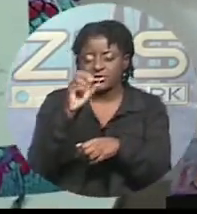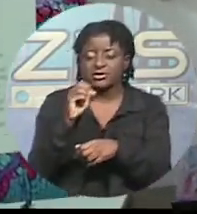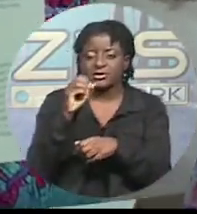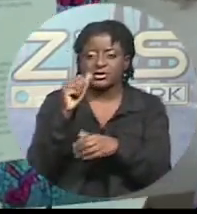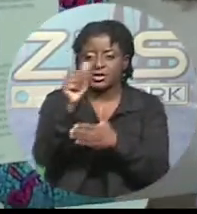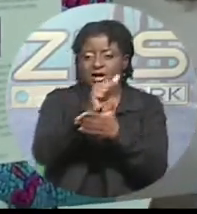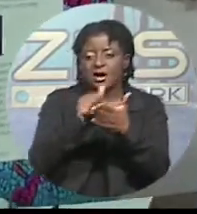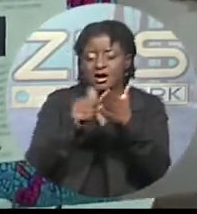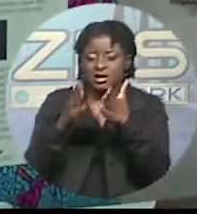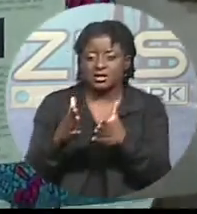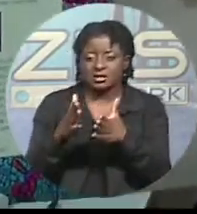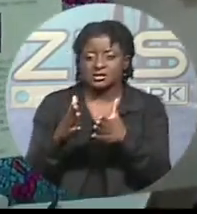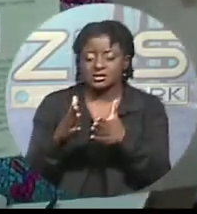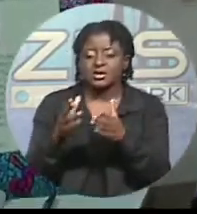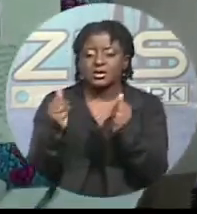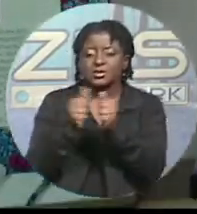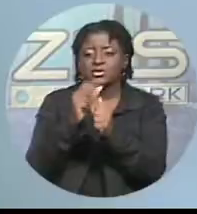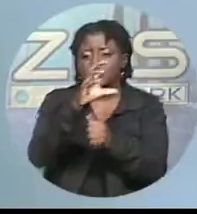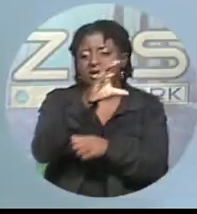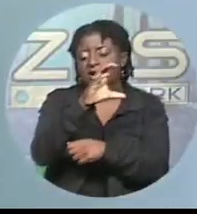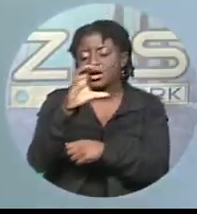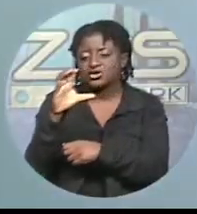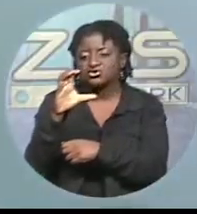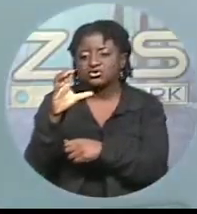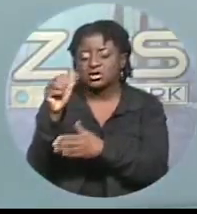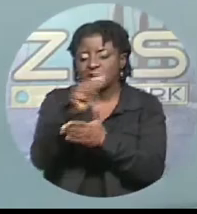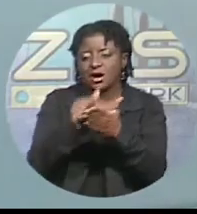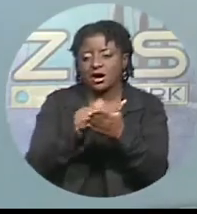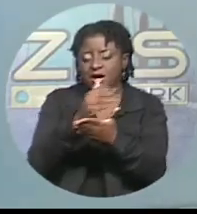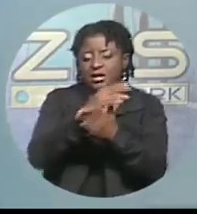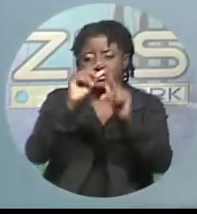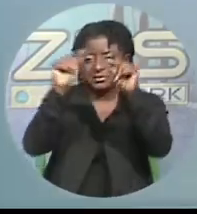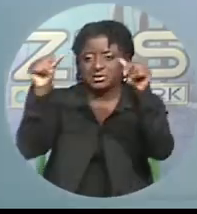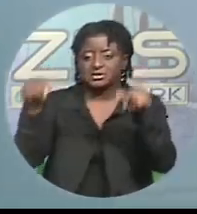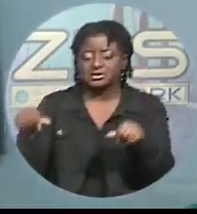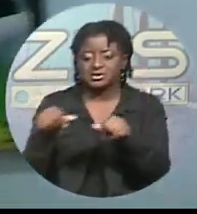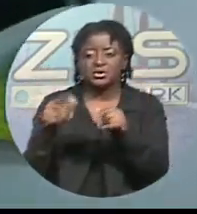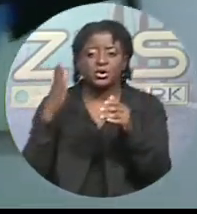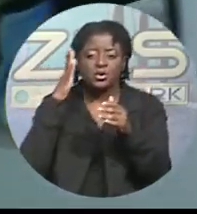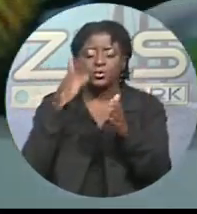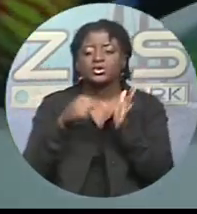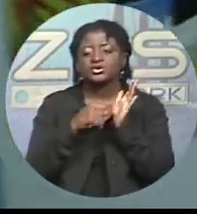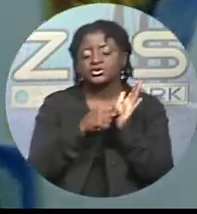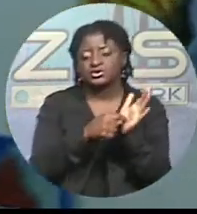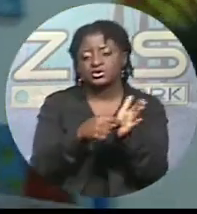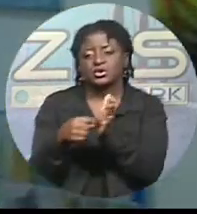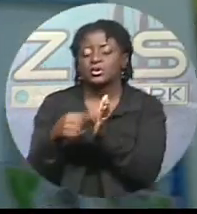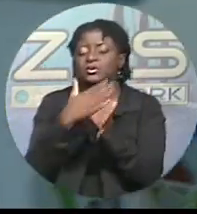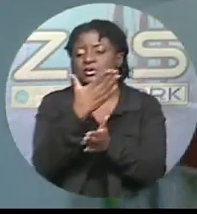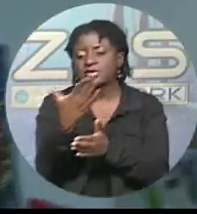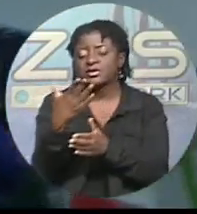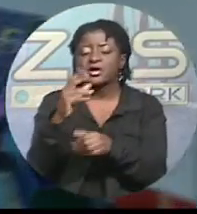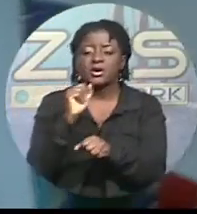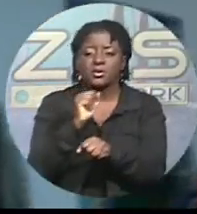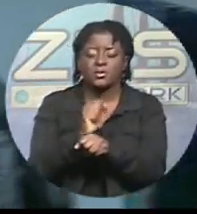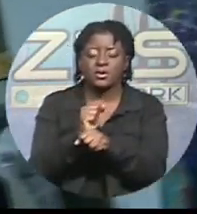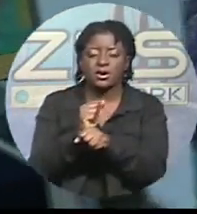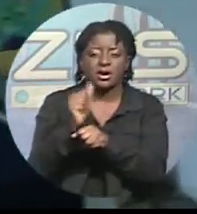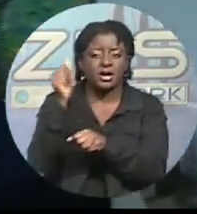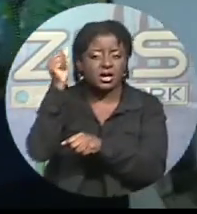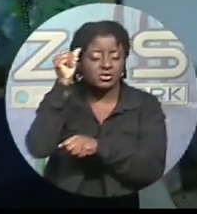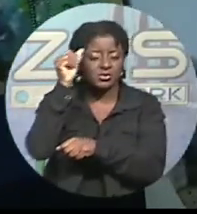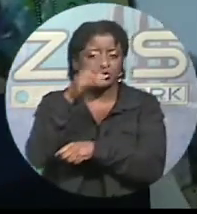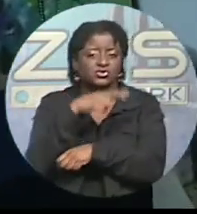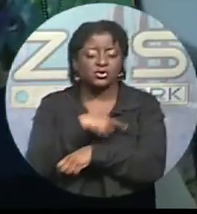art pieces will showcase their work. Artist and sculptor Antonius Roberts is happy that artists were not left out during the Bahamas Junkanoo